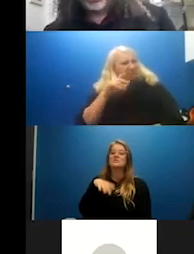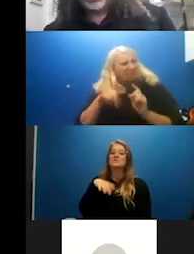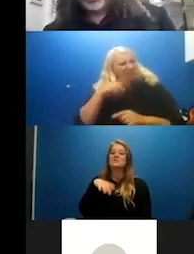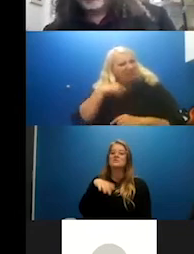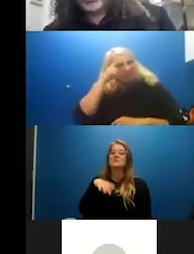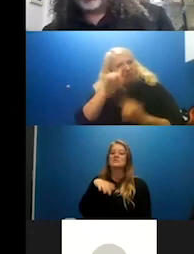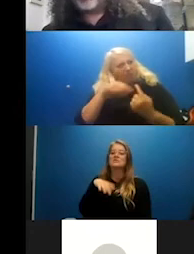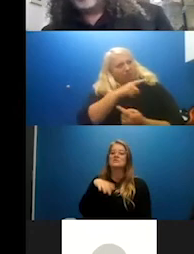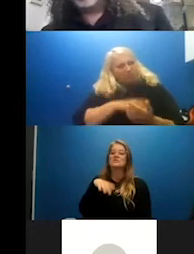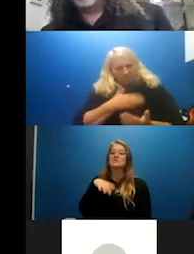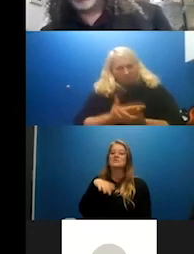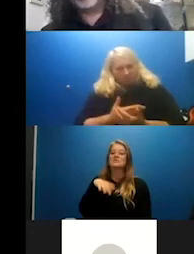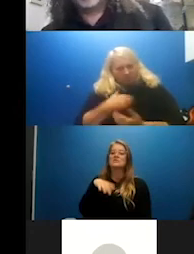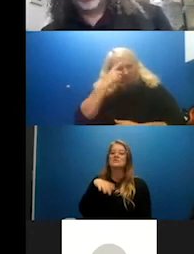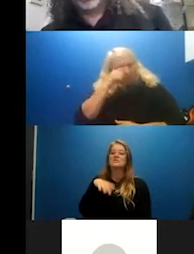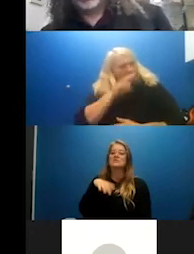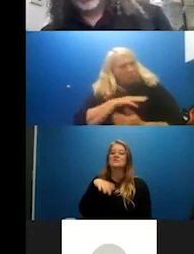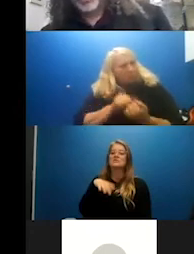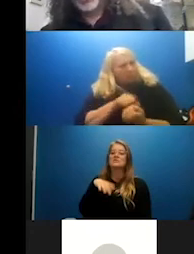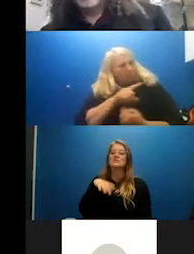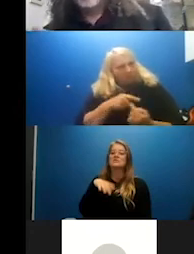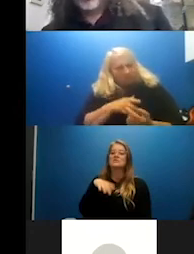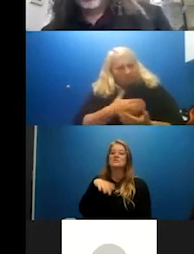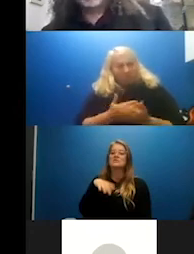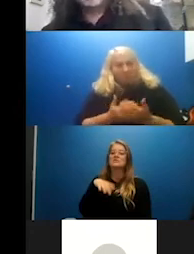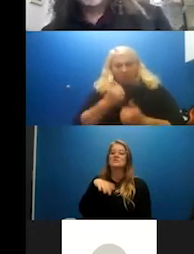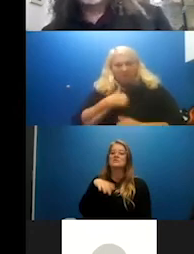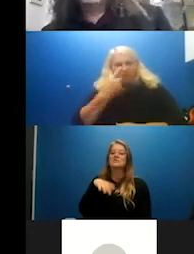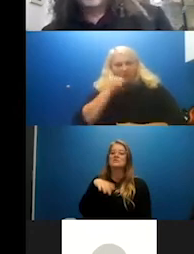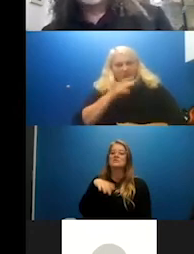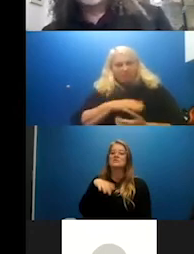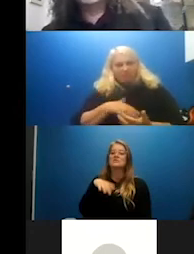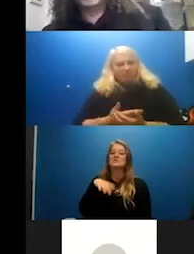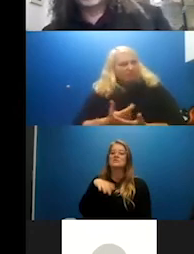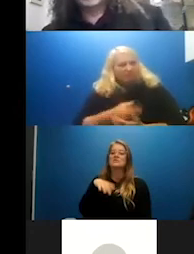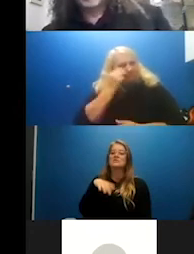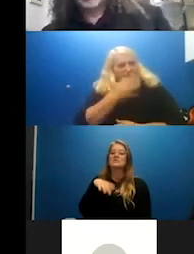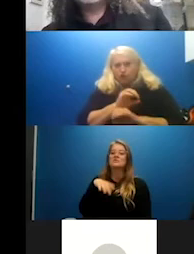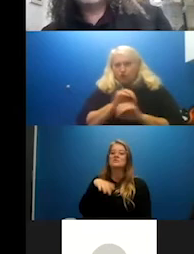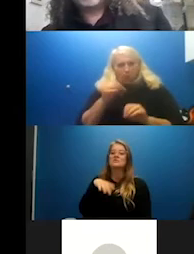born? Most people have a woman nearby when they're born. No one is born alone.